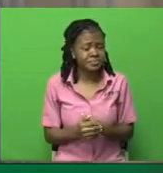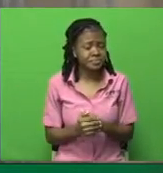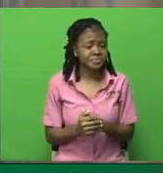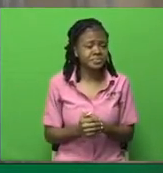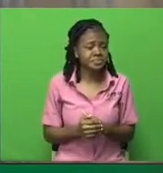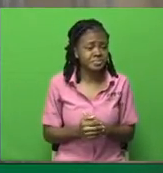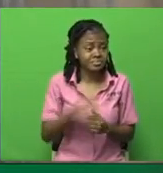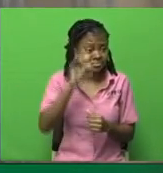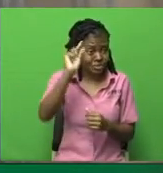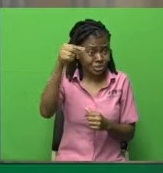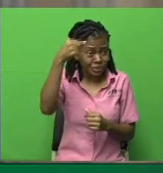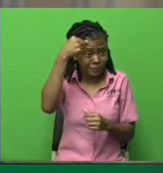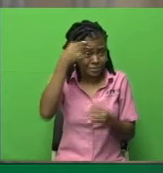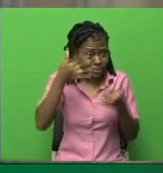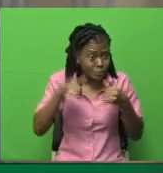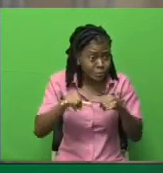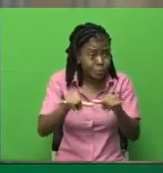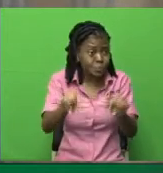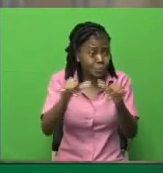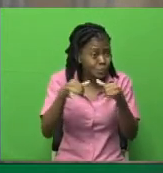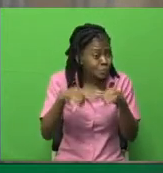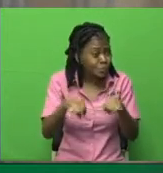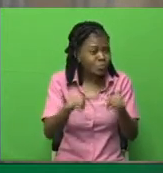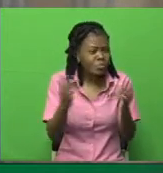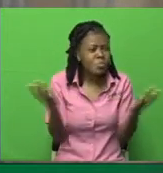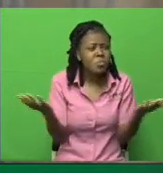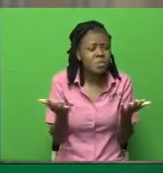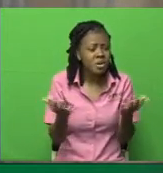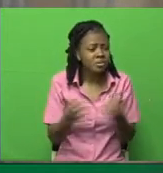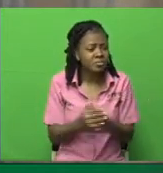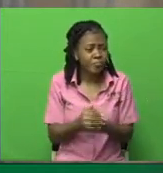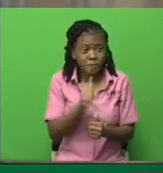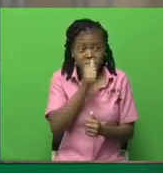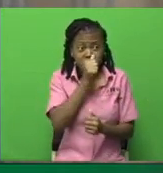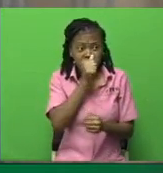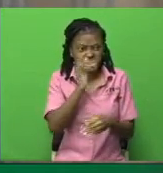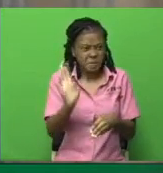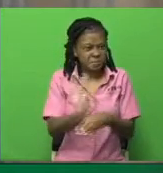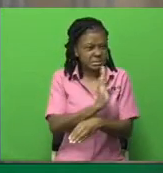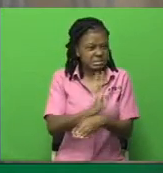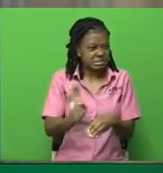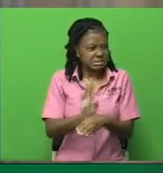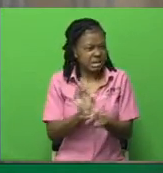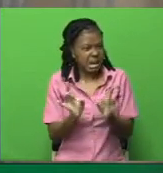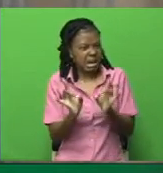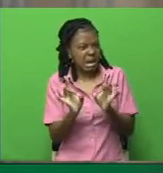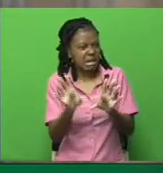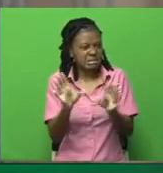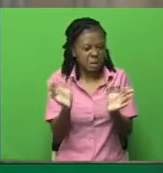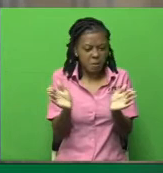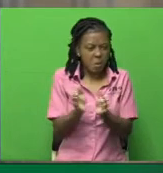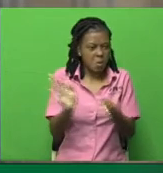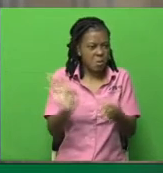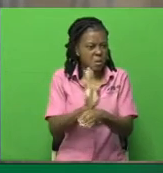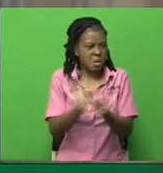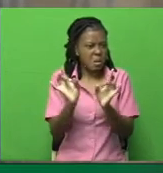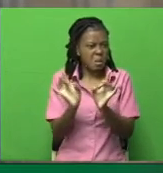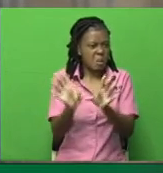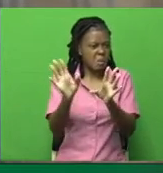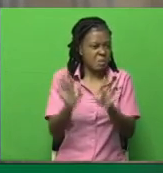the government continues to treat the private sector with contempt and disdain because the pnm